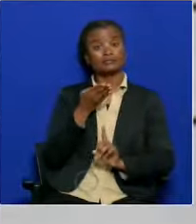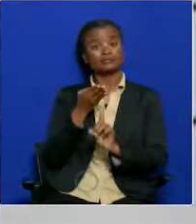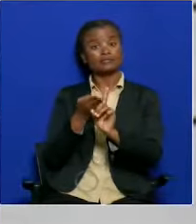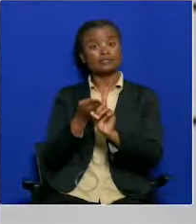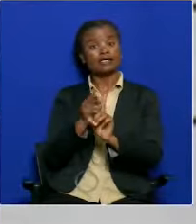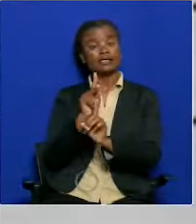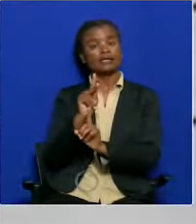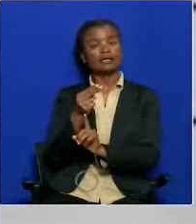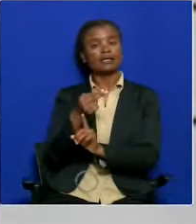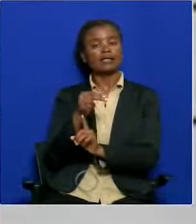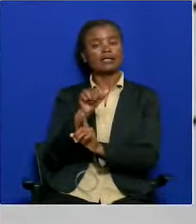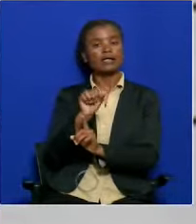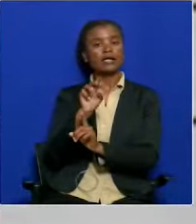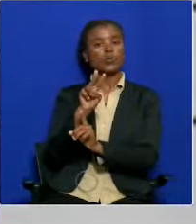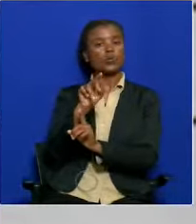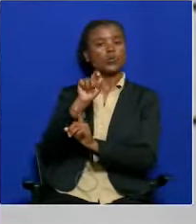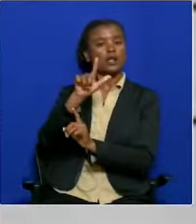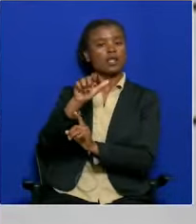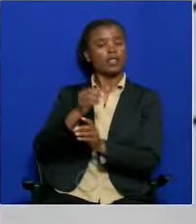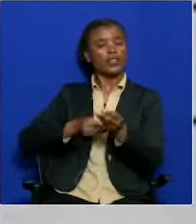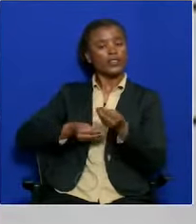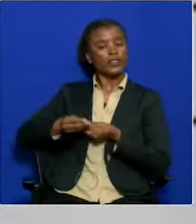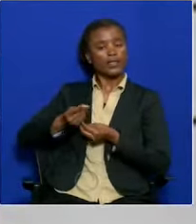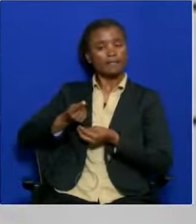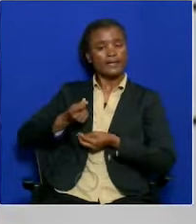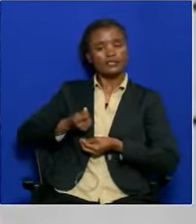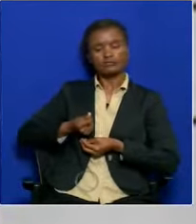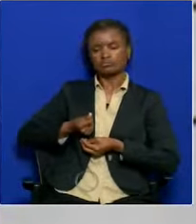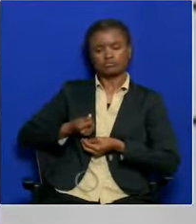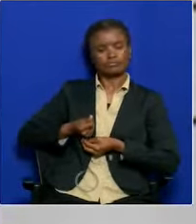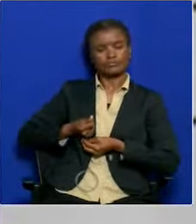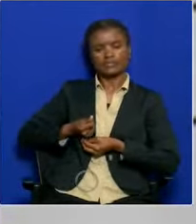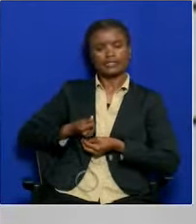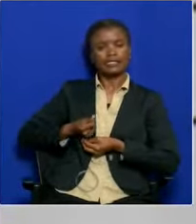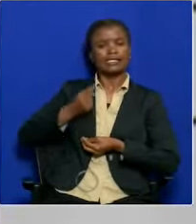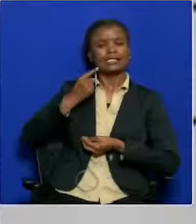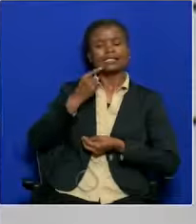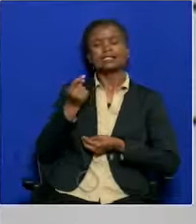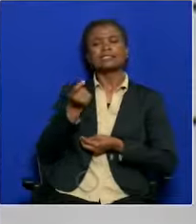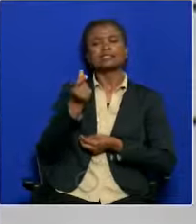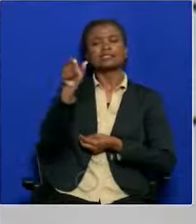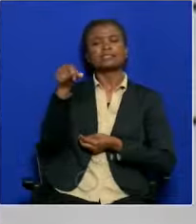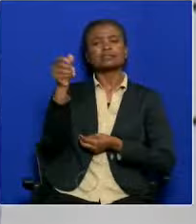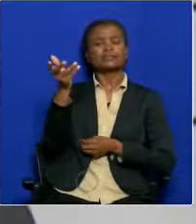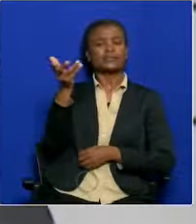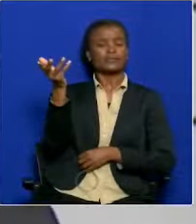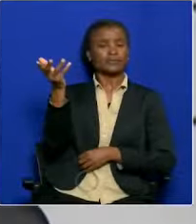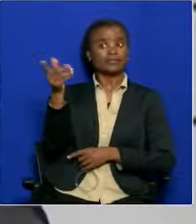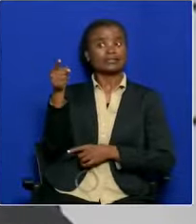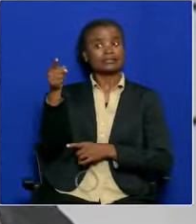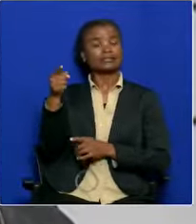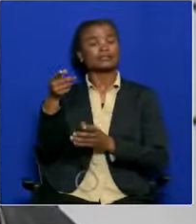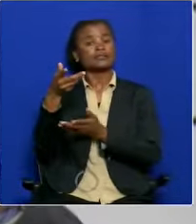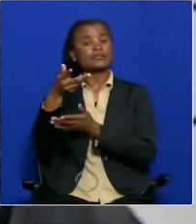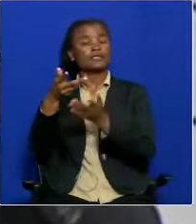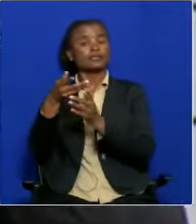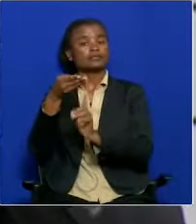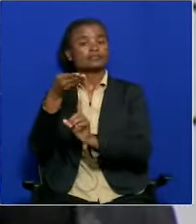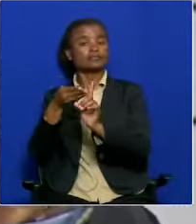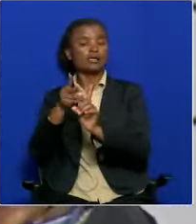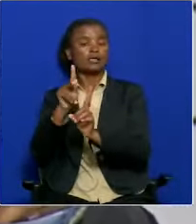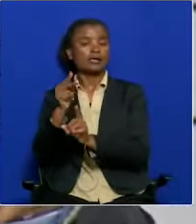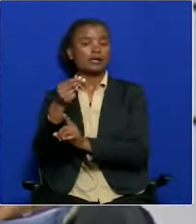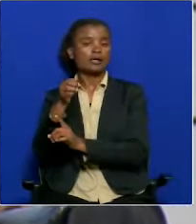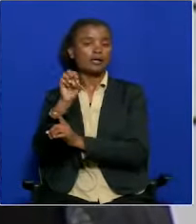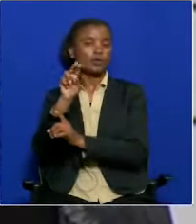money. Somebody who there purporting to be speaking to Kaula is the one who was